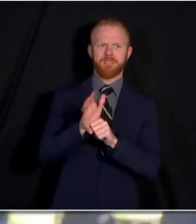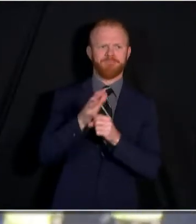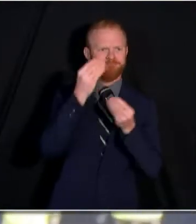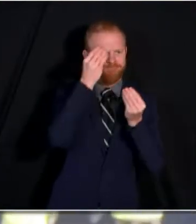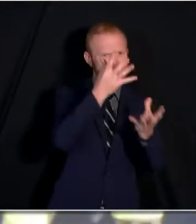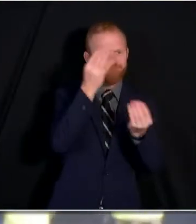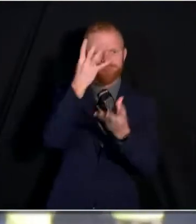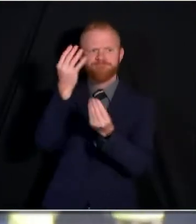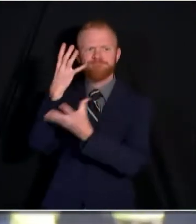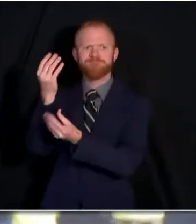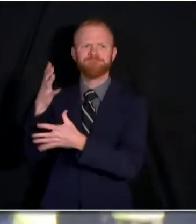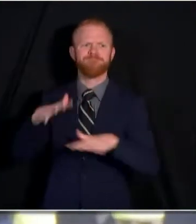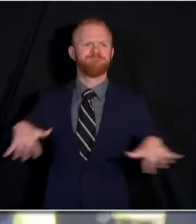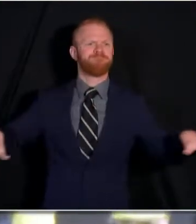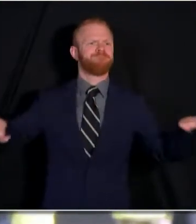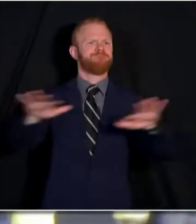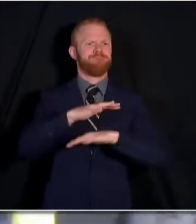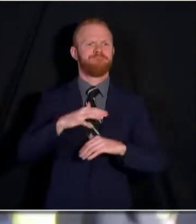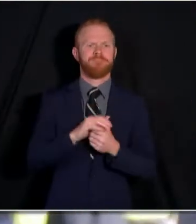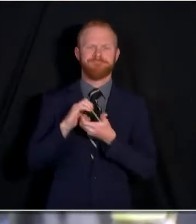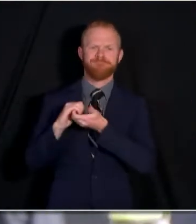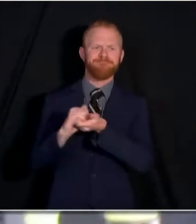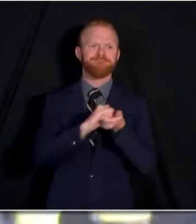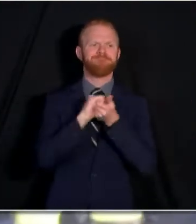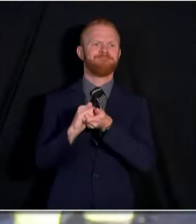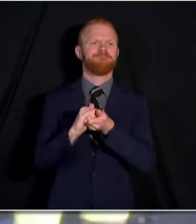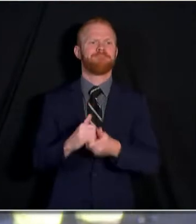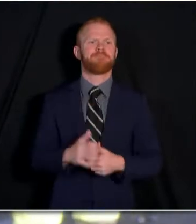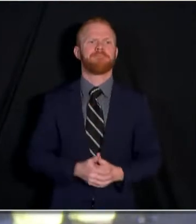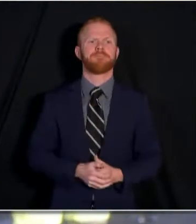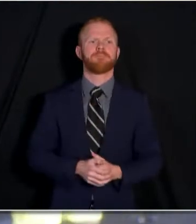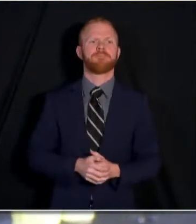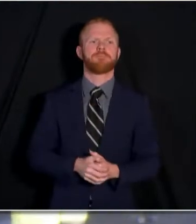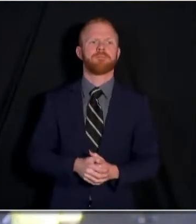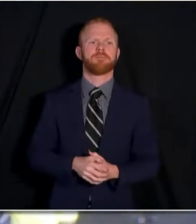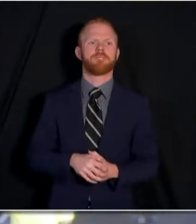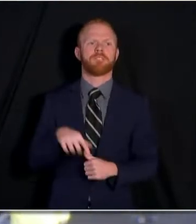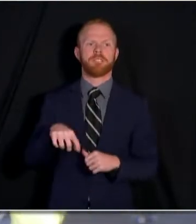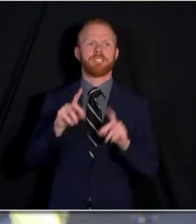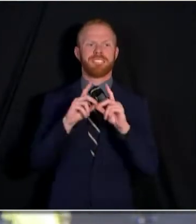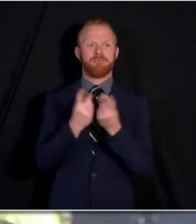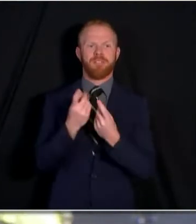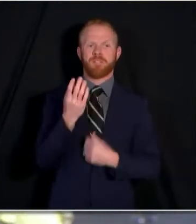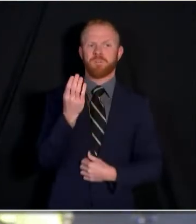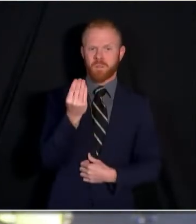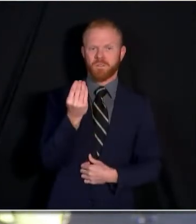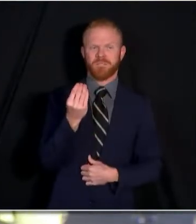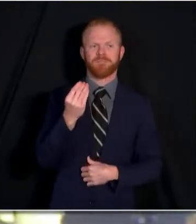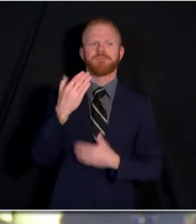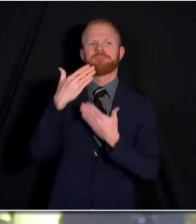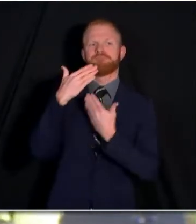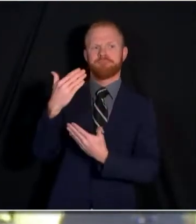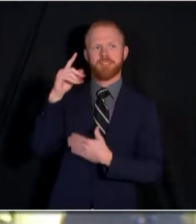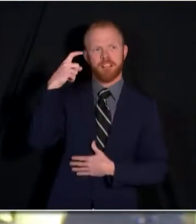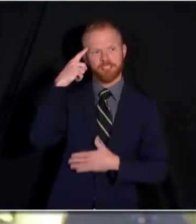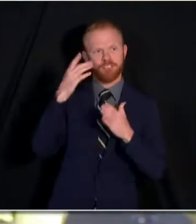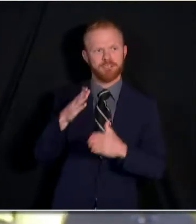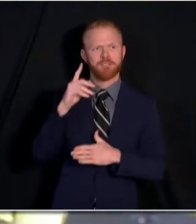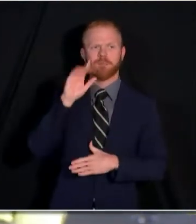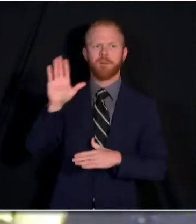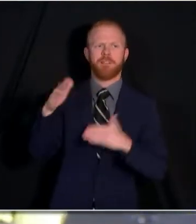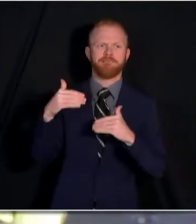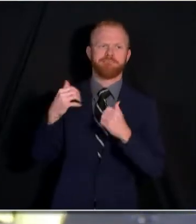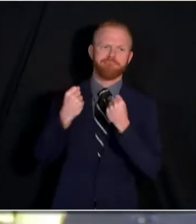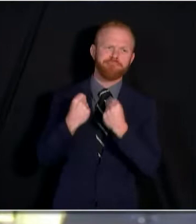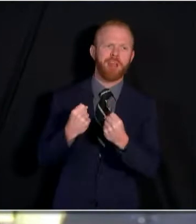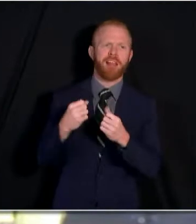constituents from CD14, the very district that we're in today. Thank you, Governor Gavin Newsom, for your stellar leadership on this